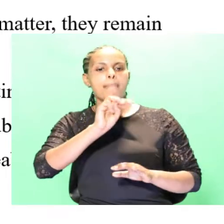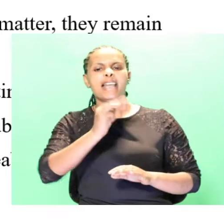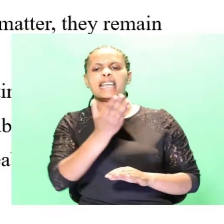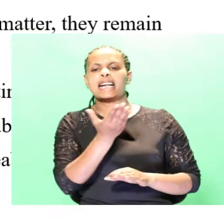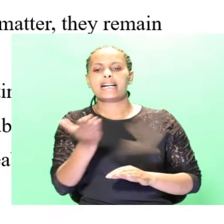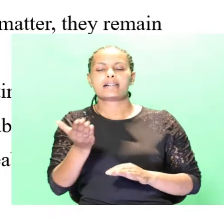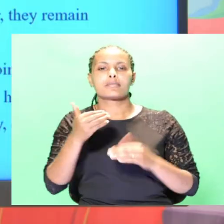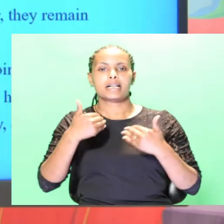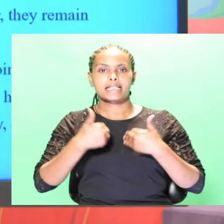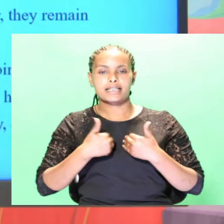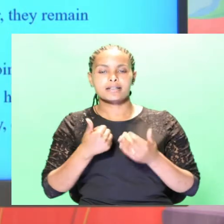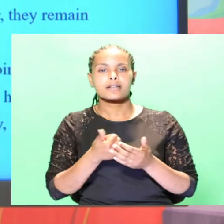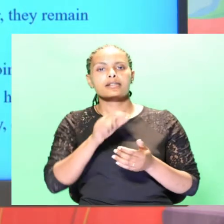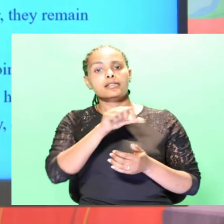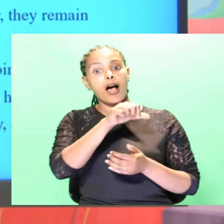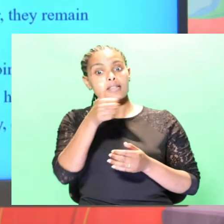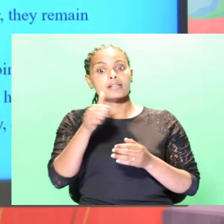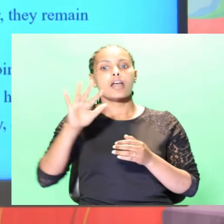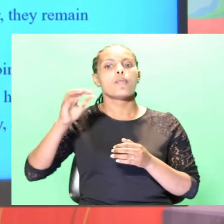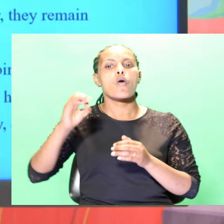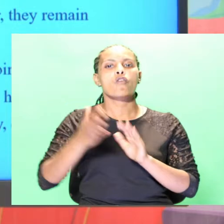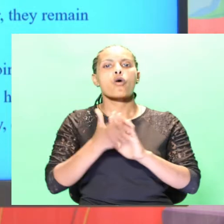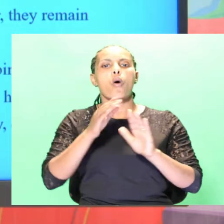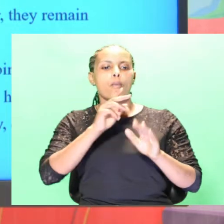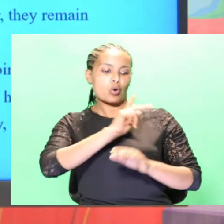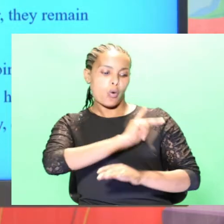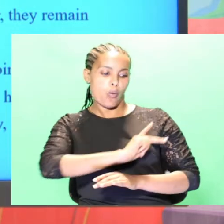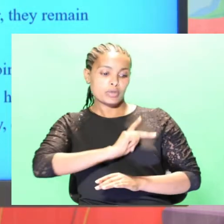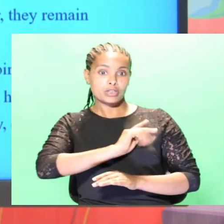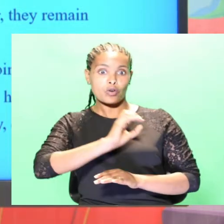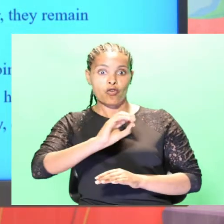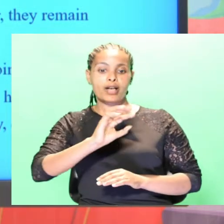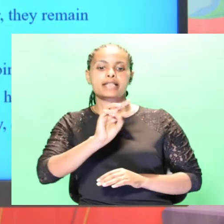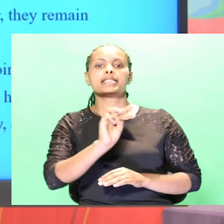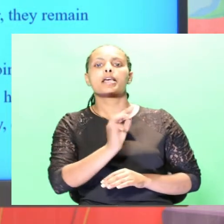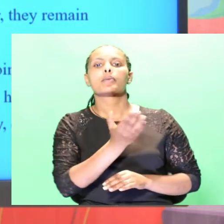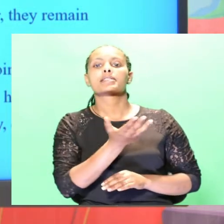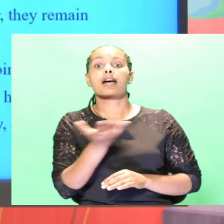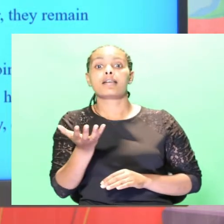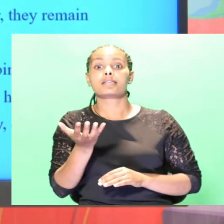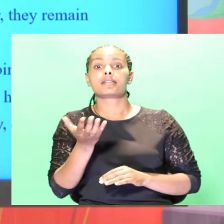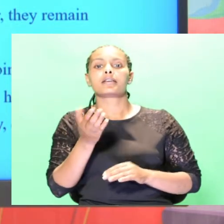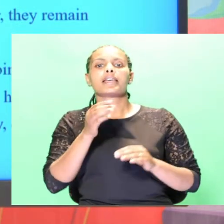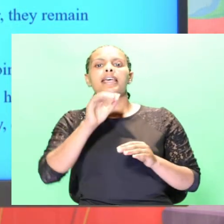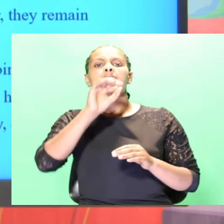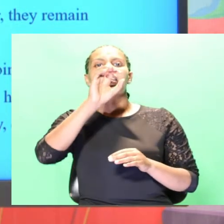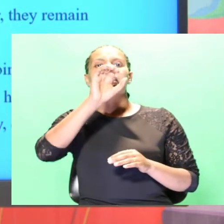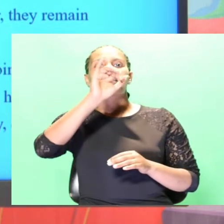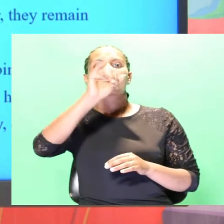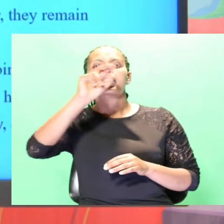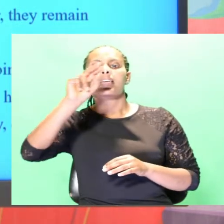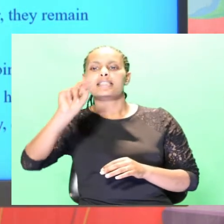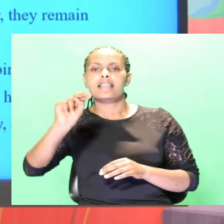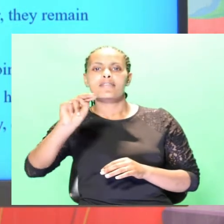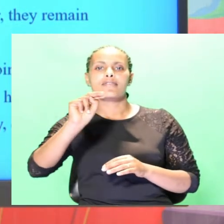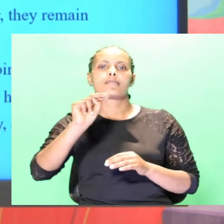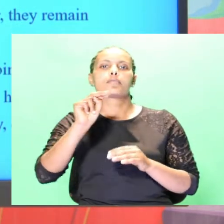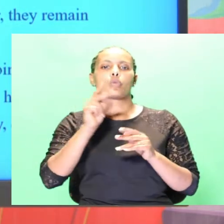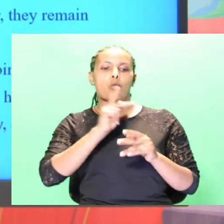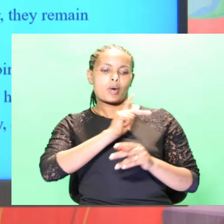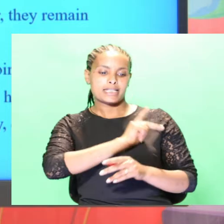present. The other type of properties of a substance is intensive